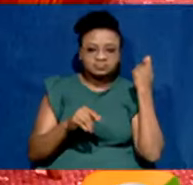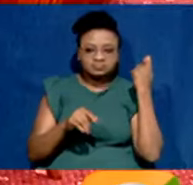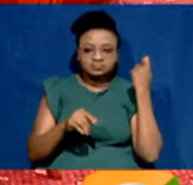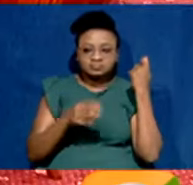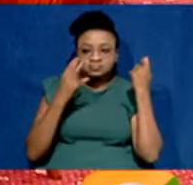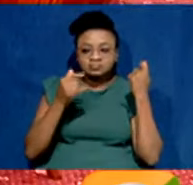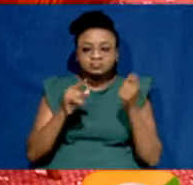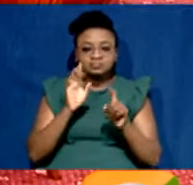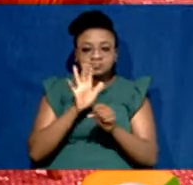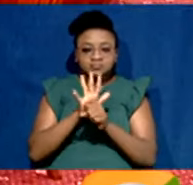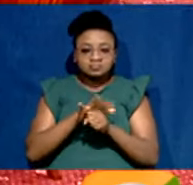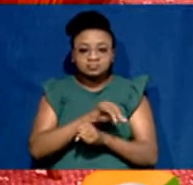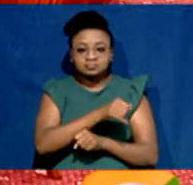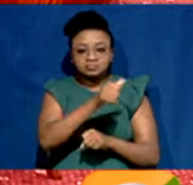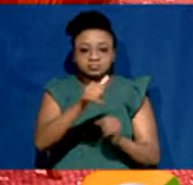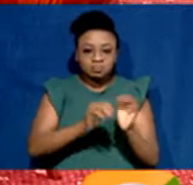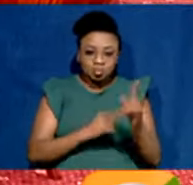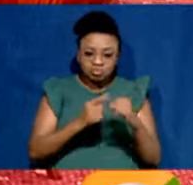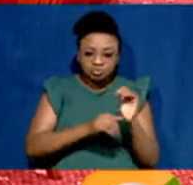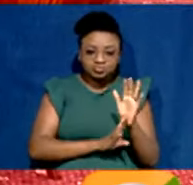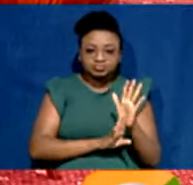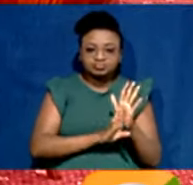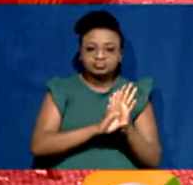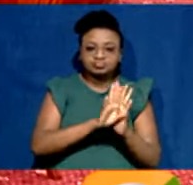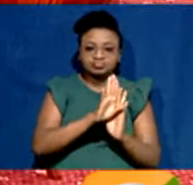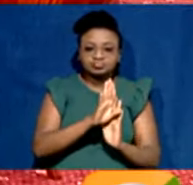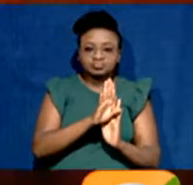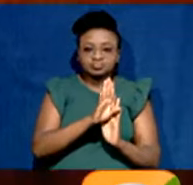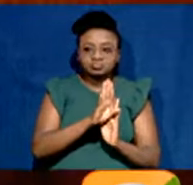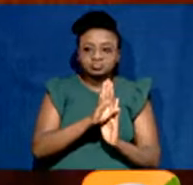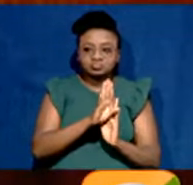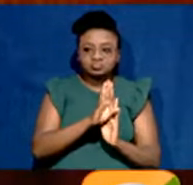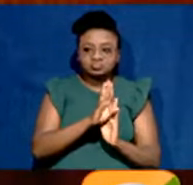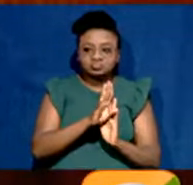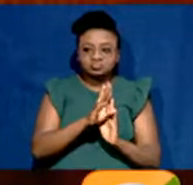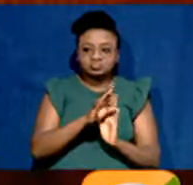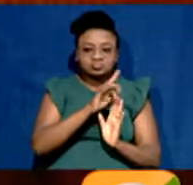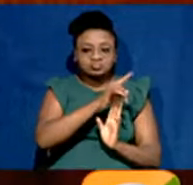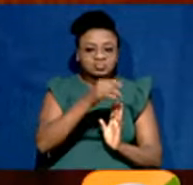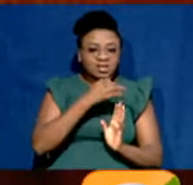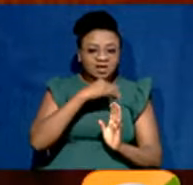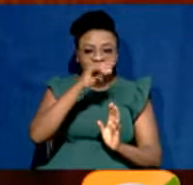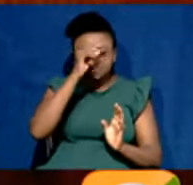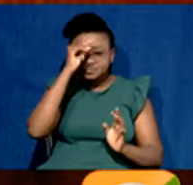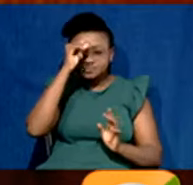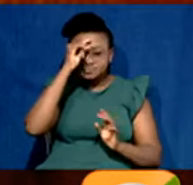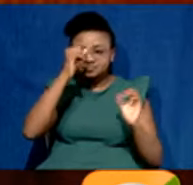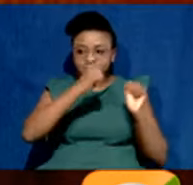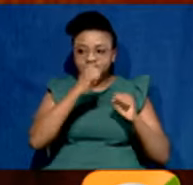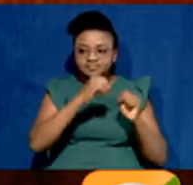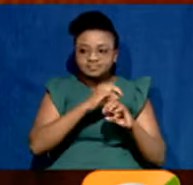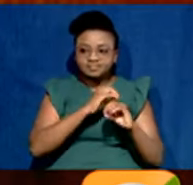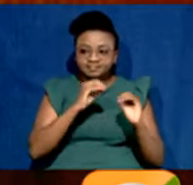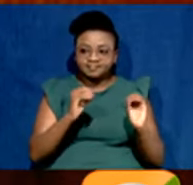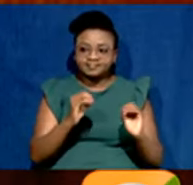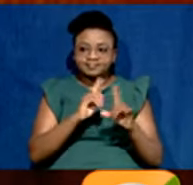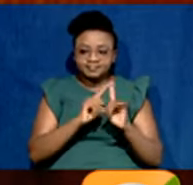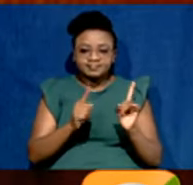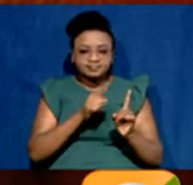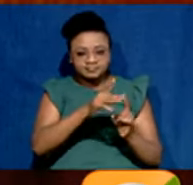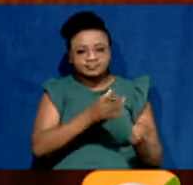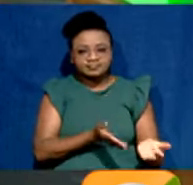of those currencies are actually appreciating as we speak today. They do not have a government-to-government deal, but they are